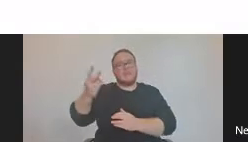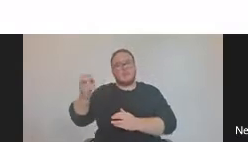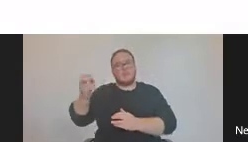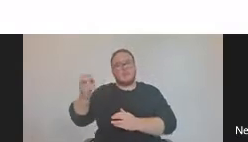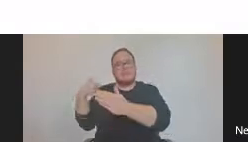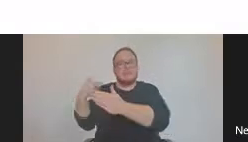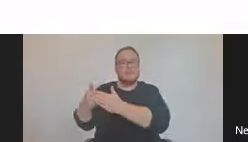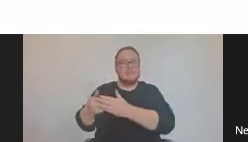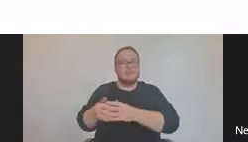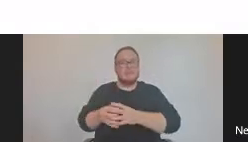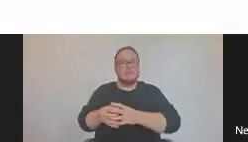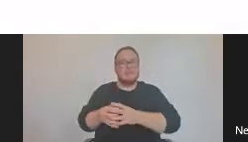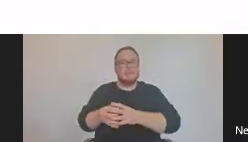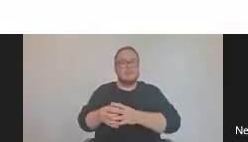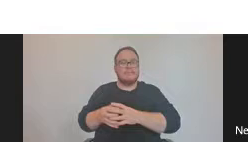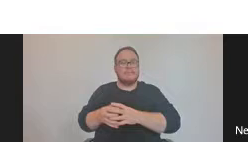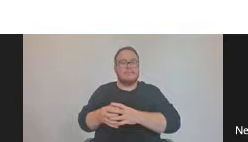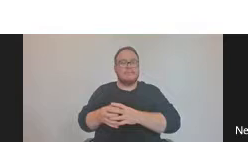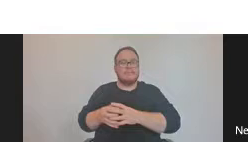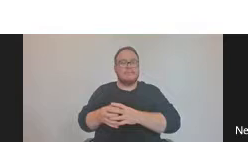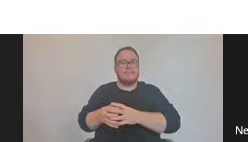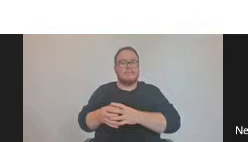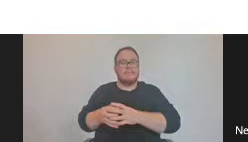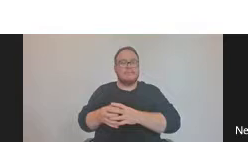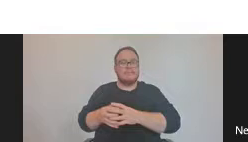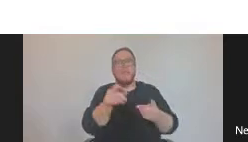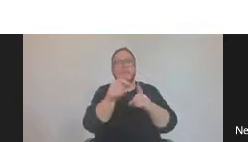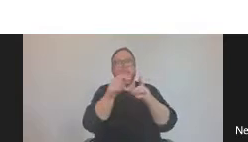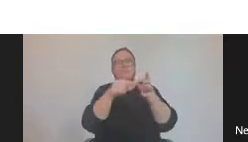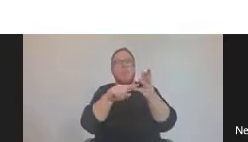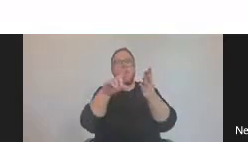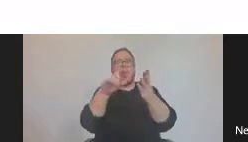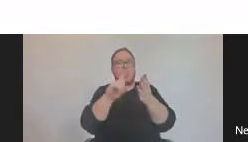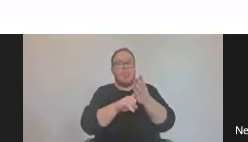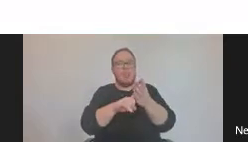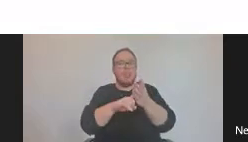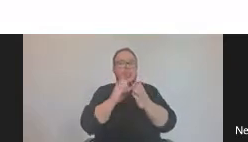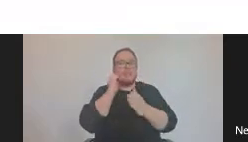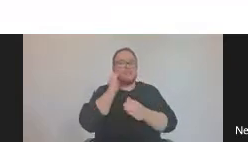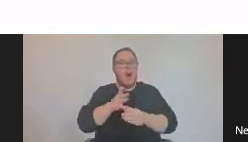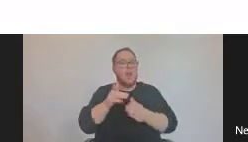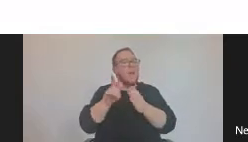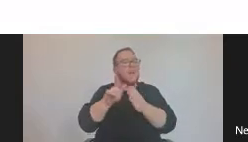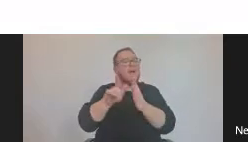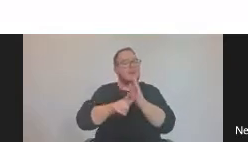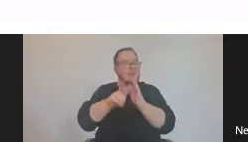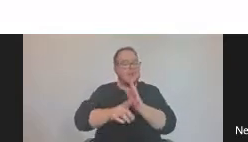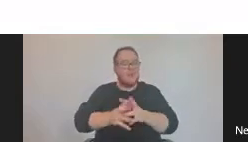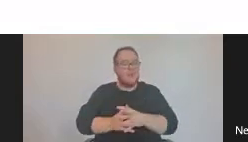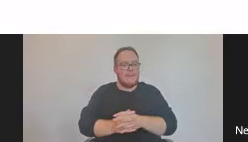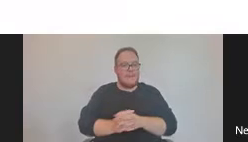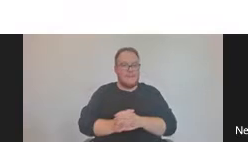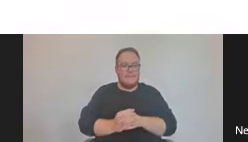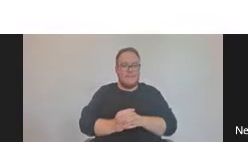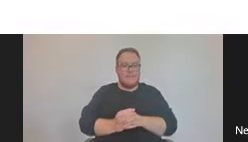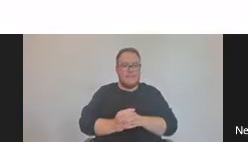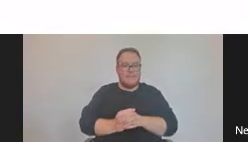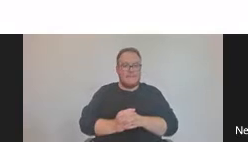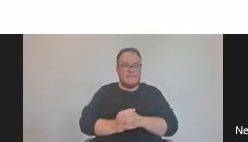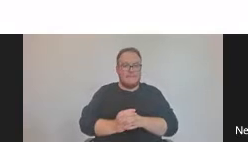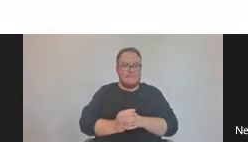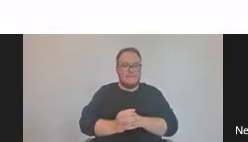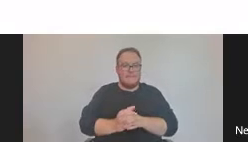You'll hear more about that from Paul Brown, our finance director, later. The vaccination programme locally and nationally has been a huge success. And we also now have